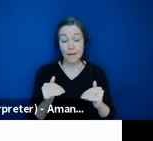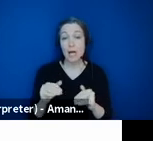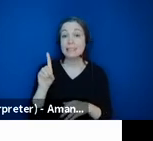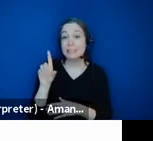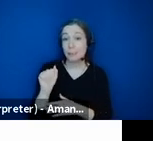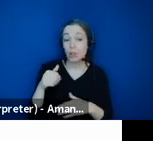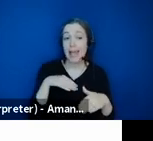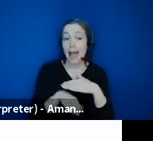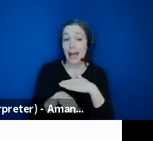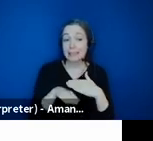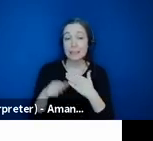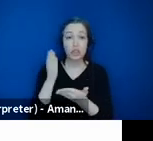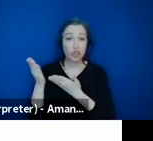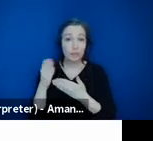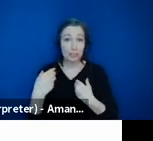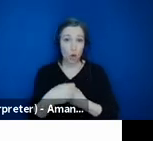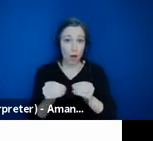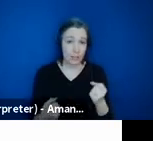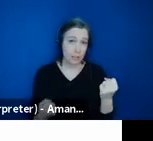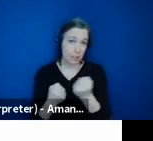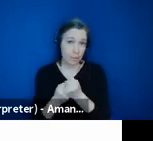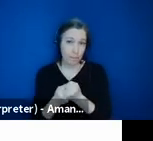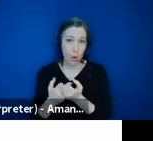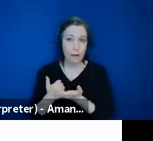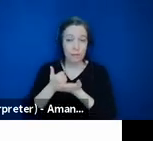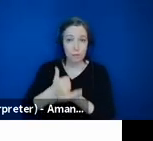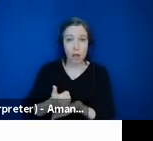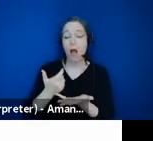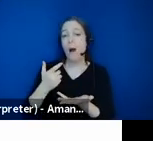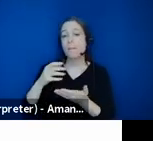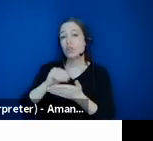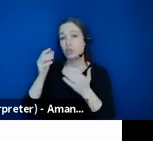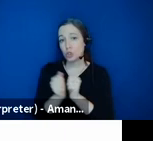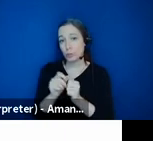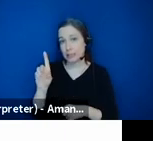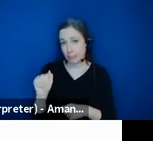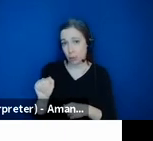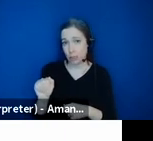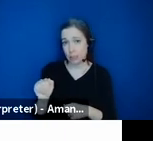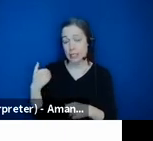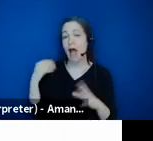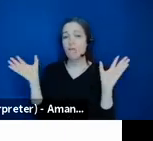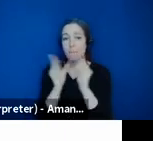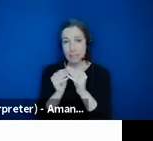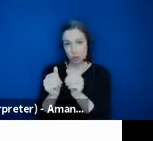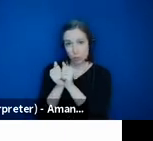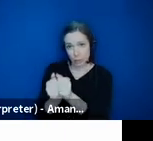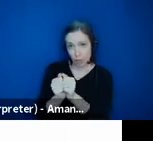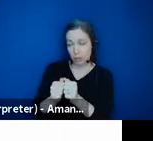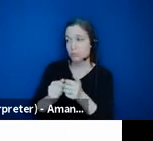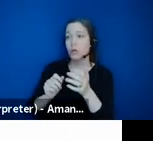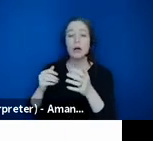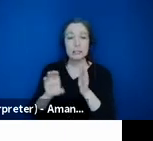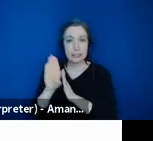So they support and assist students with disabilities, they will meet with you and come up with accommodation plan. Which includes services